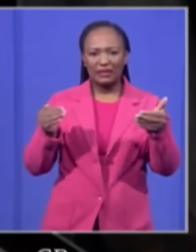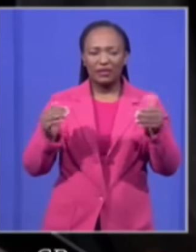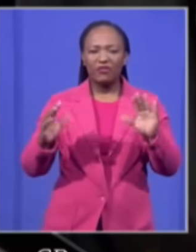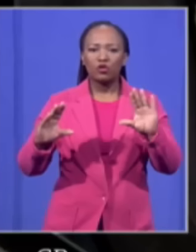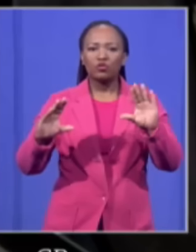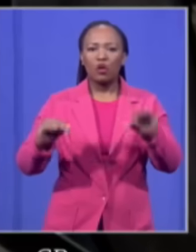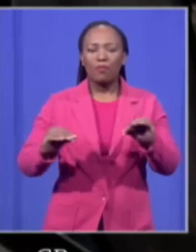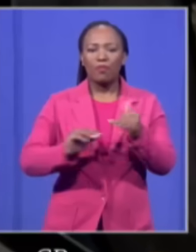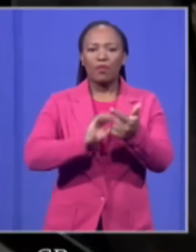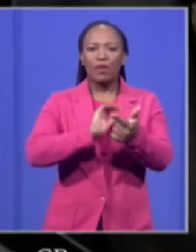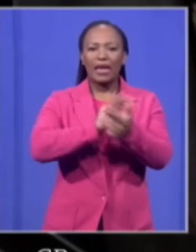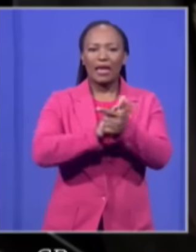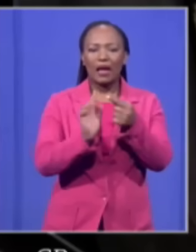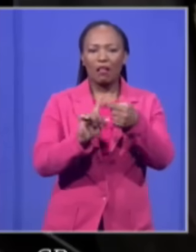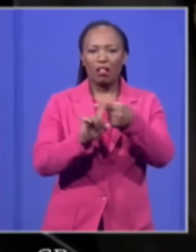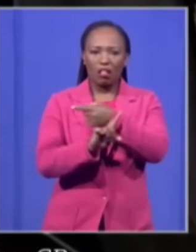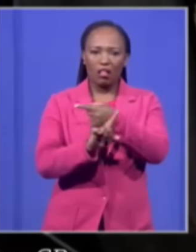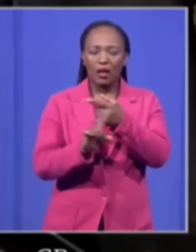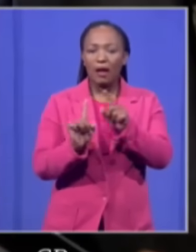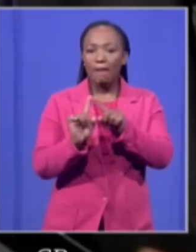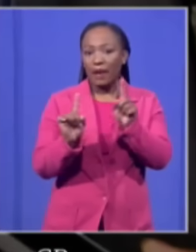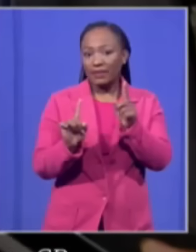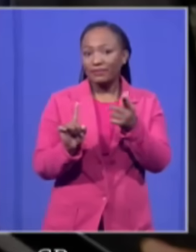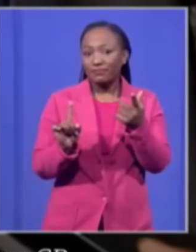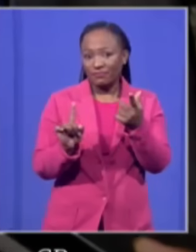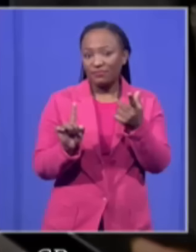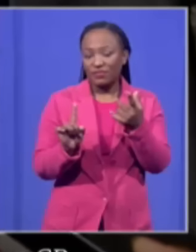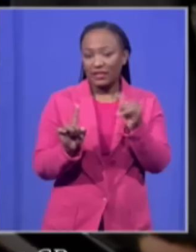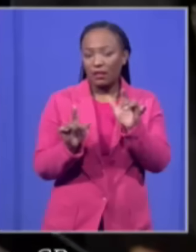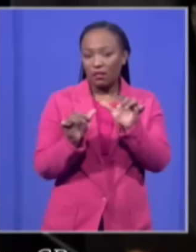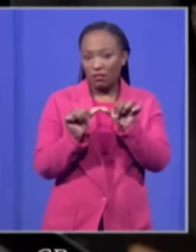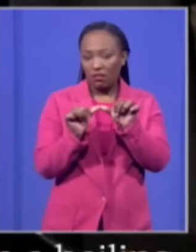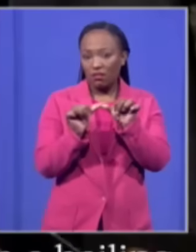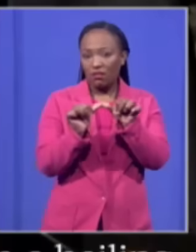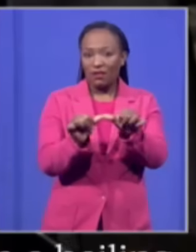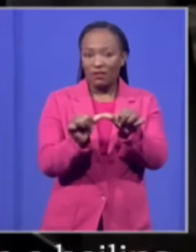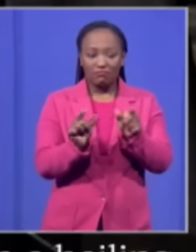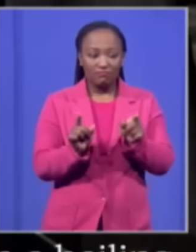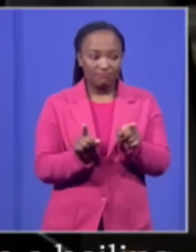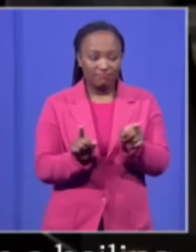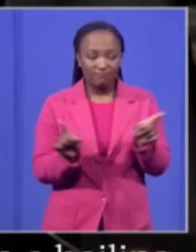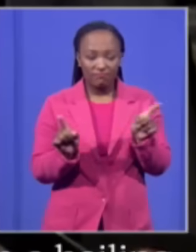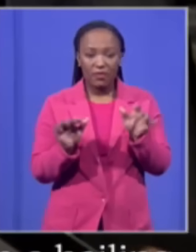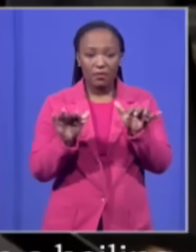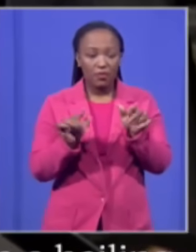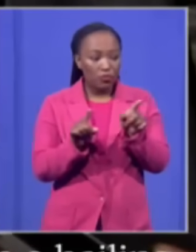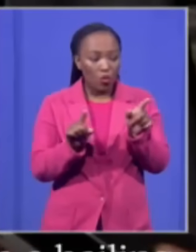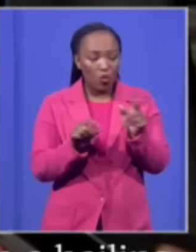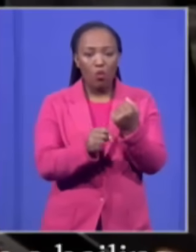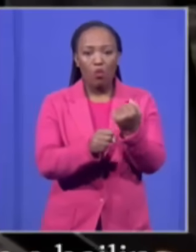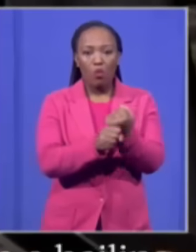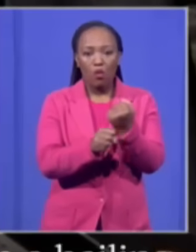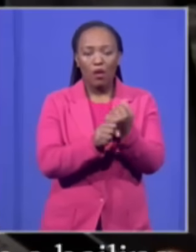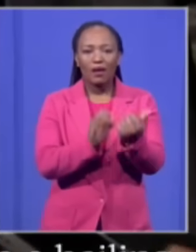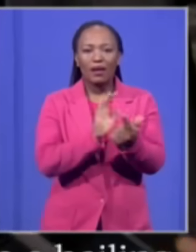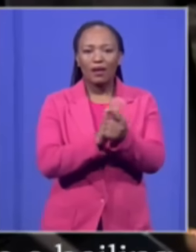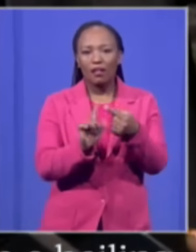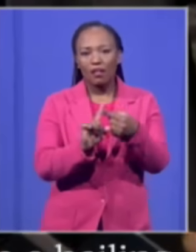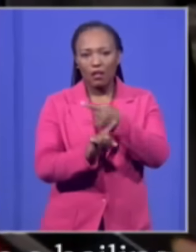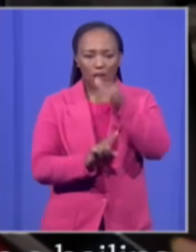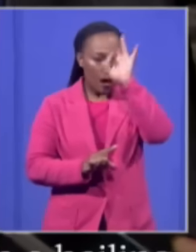operation. Unfortunately, it's going to be still painful to them, who, especially those who are operating illegally. Law enforcement is